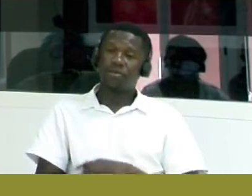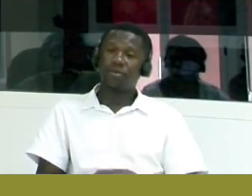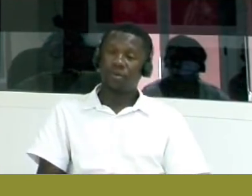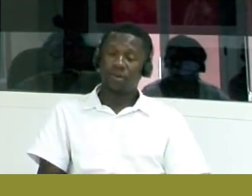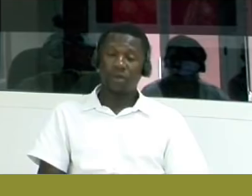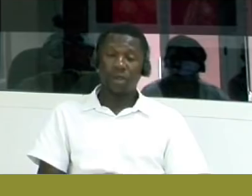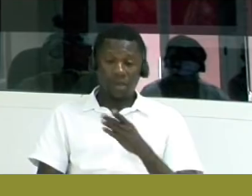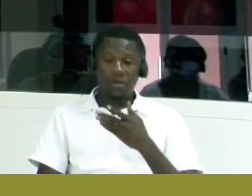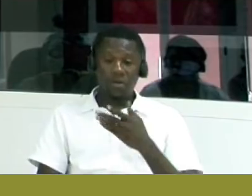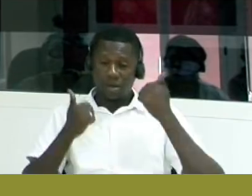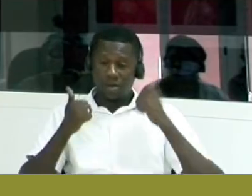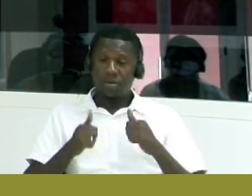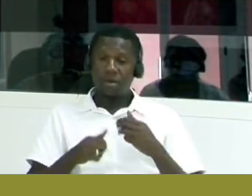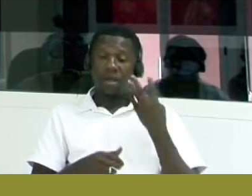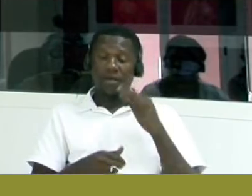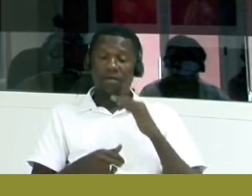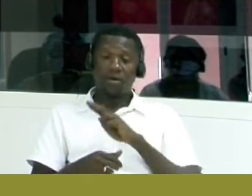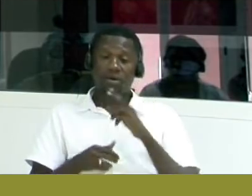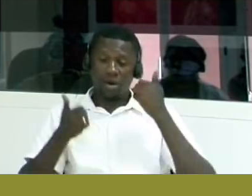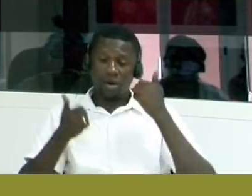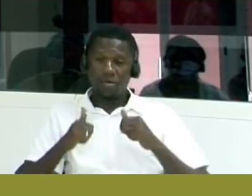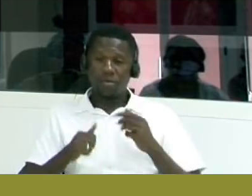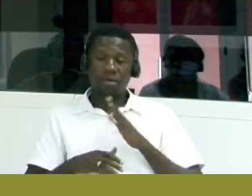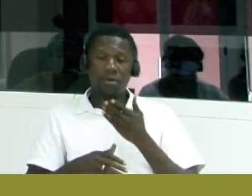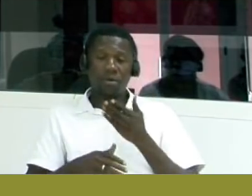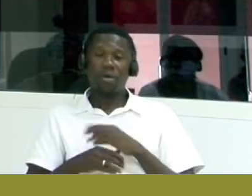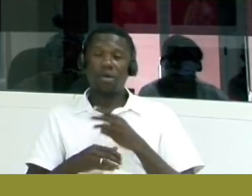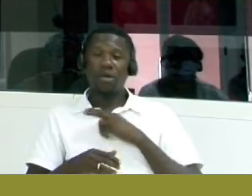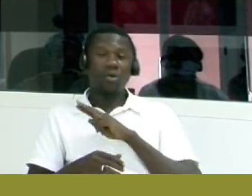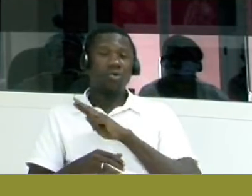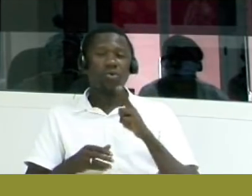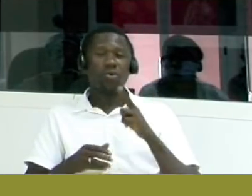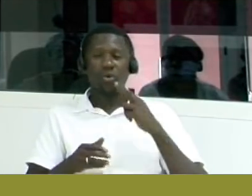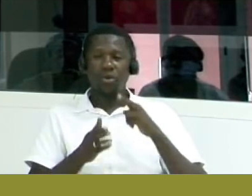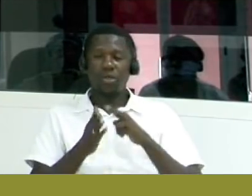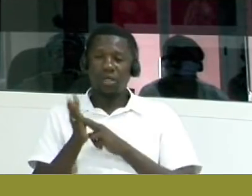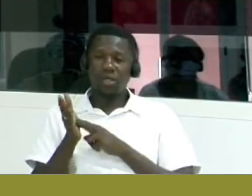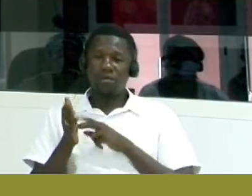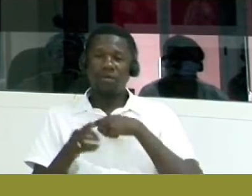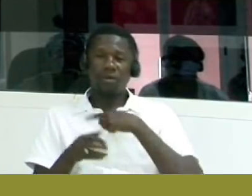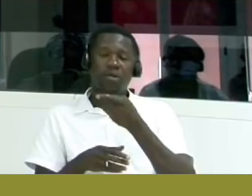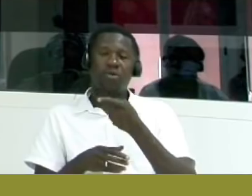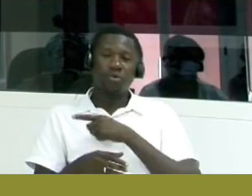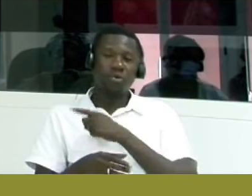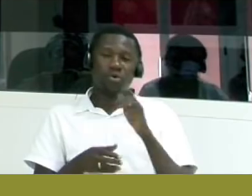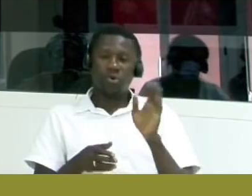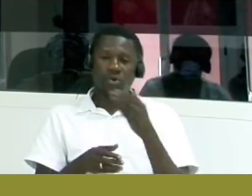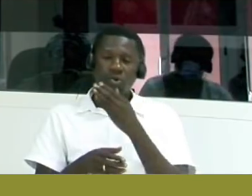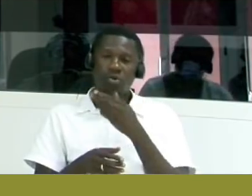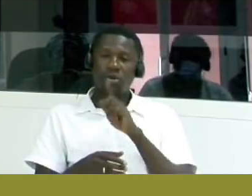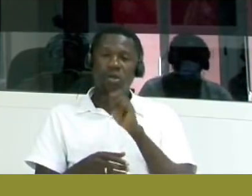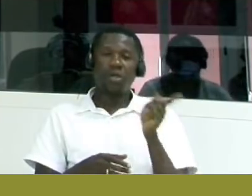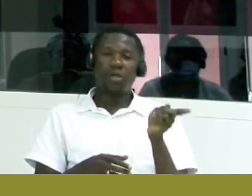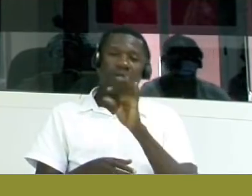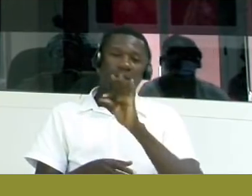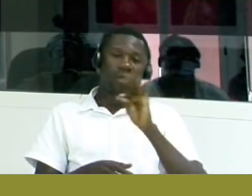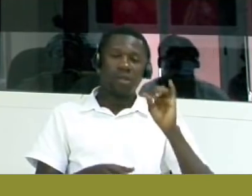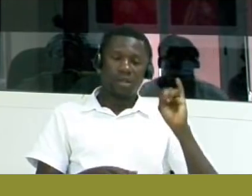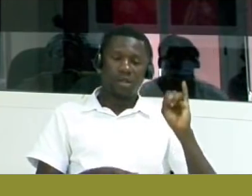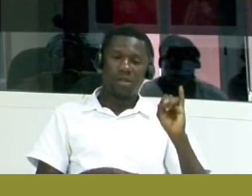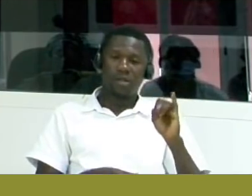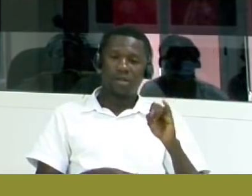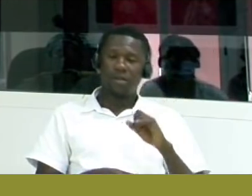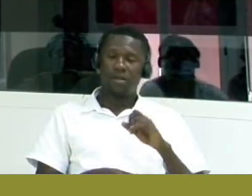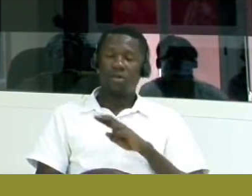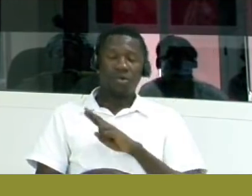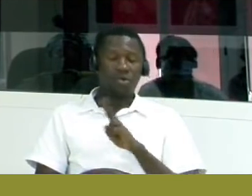maybe there would not have been any incident. There was no need for them to go to GDTI. No. And according to Tamsir, when